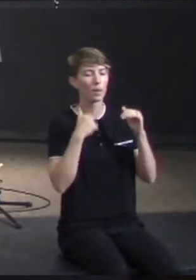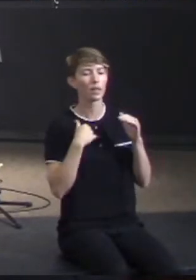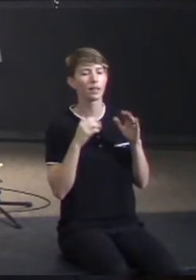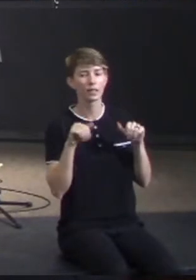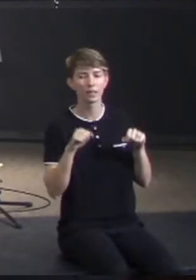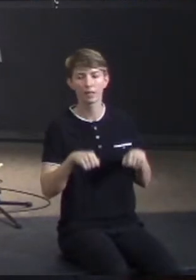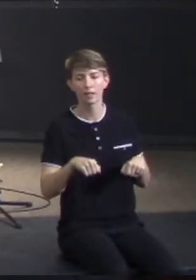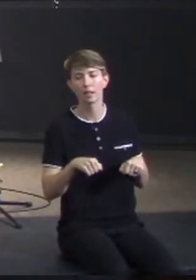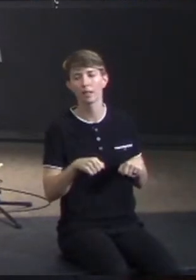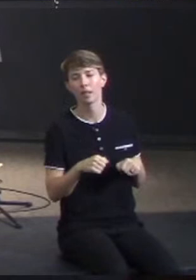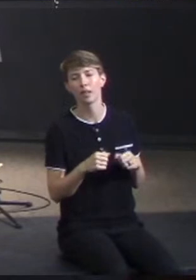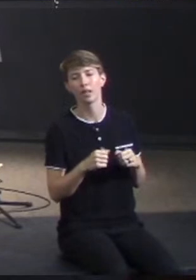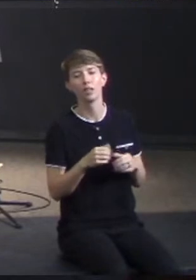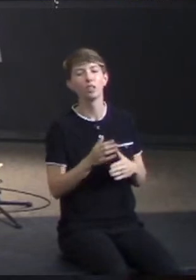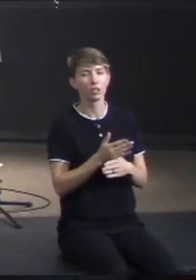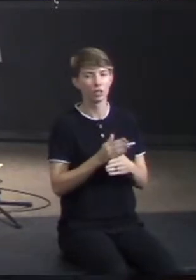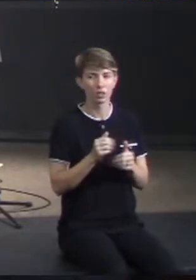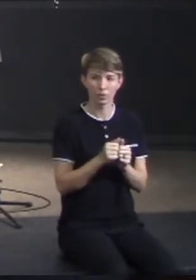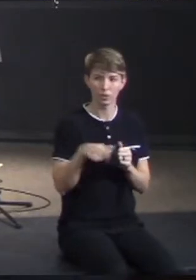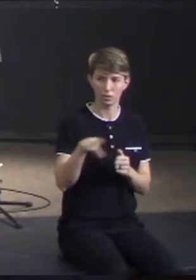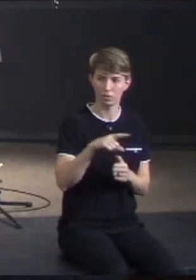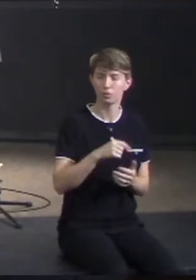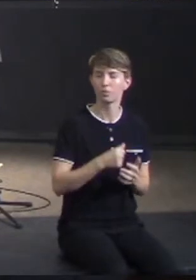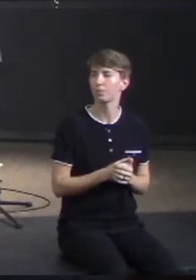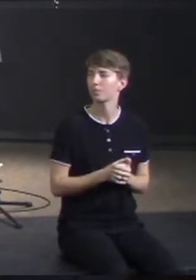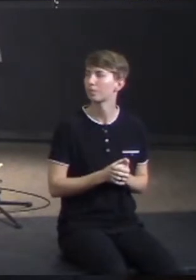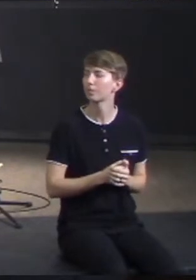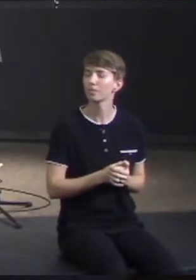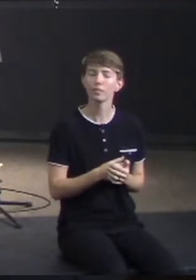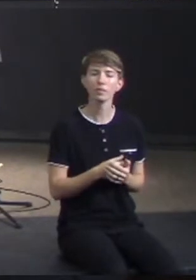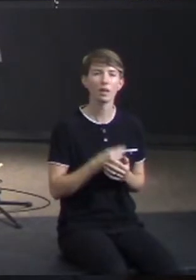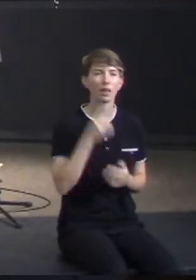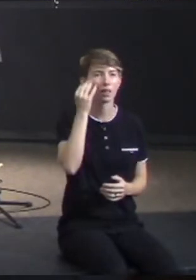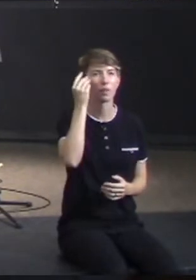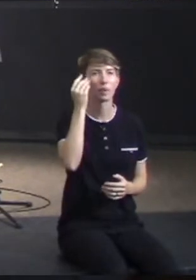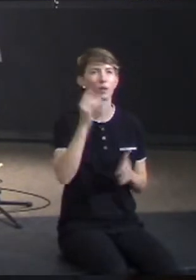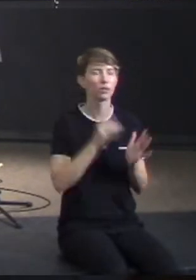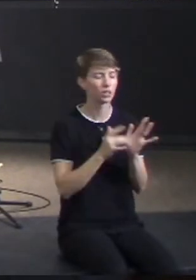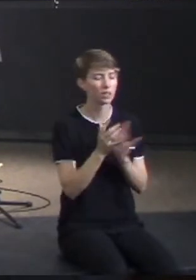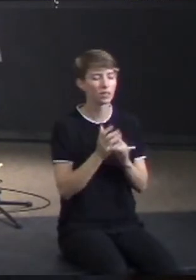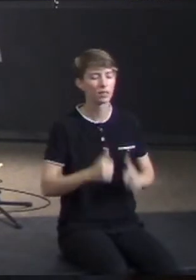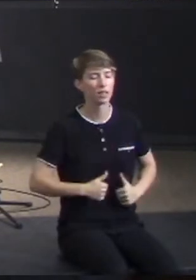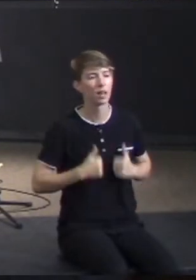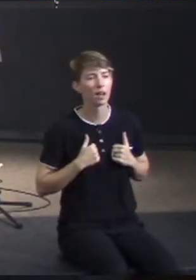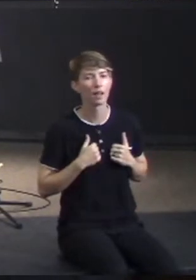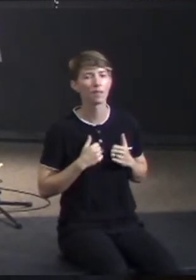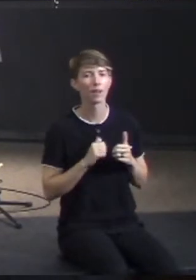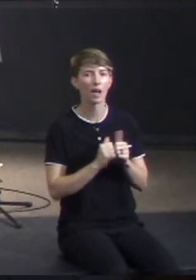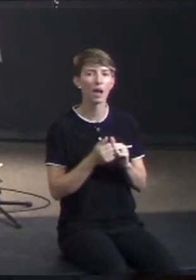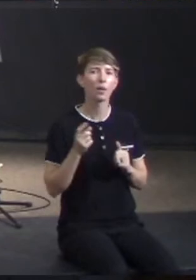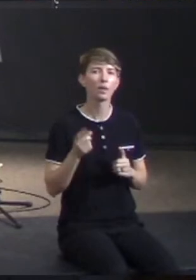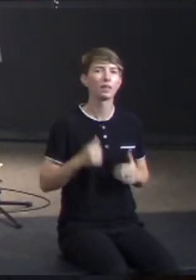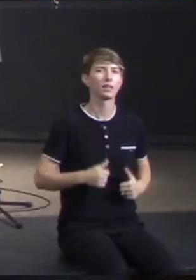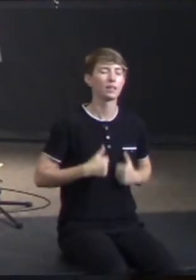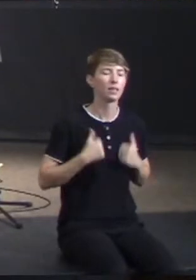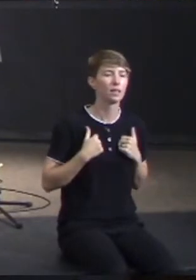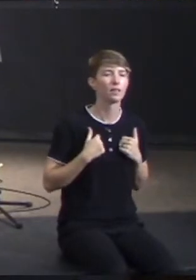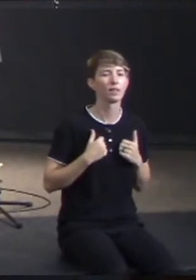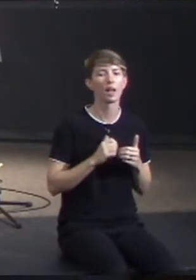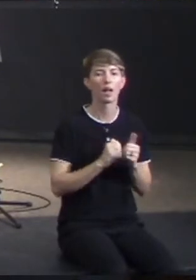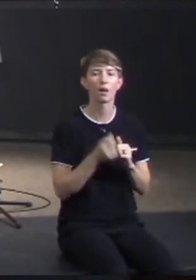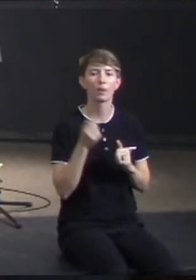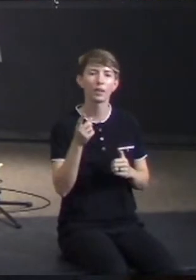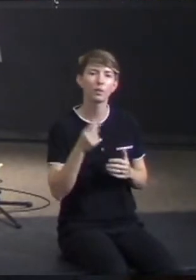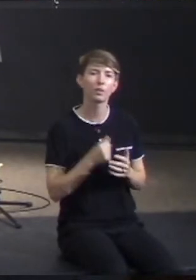thinking on, you know, Jesus' life and, you know, how he lived and, you know, how he was mocked, you know, ridiculed, you know, talked